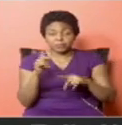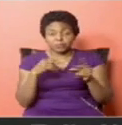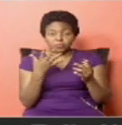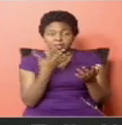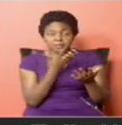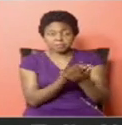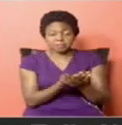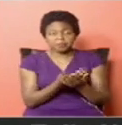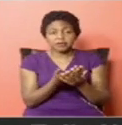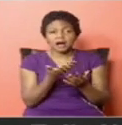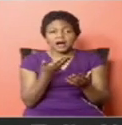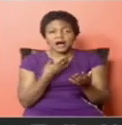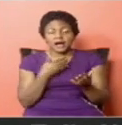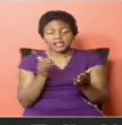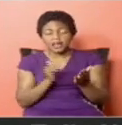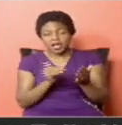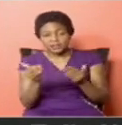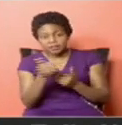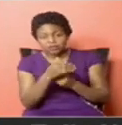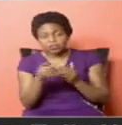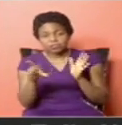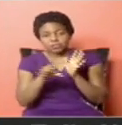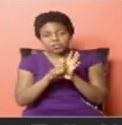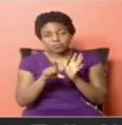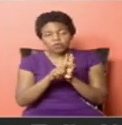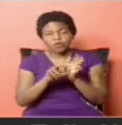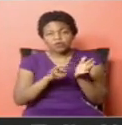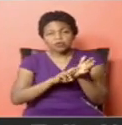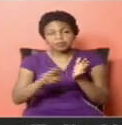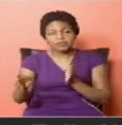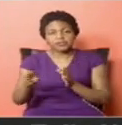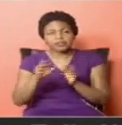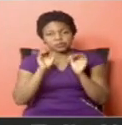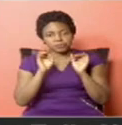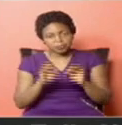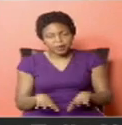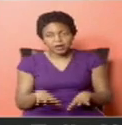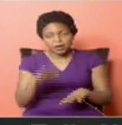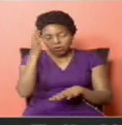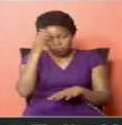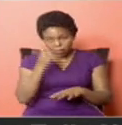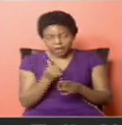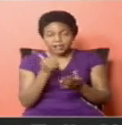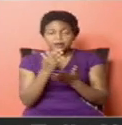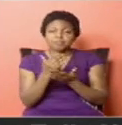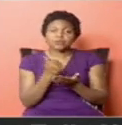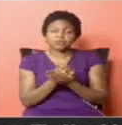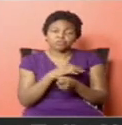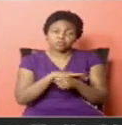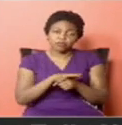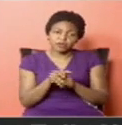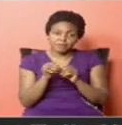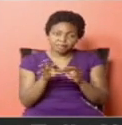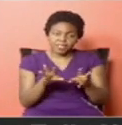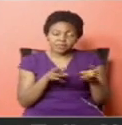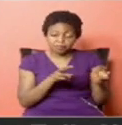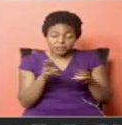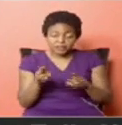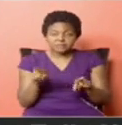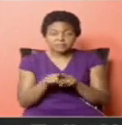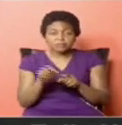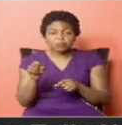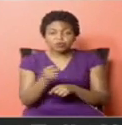did not have access to legal representation, again due to restricted movements.